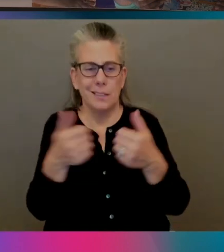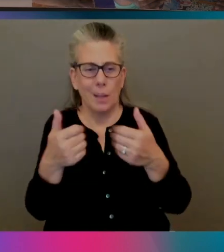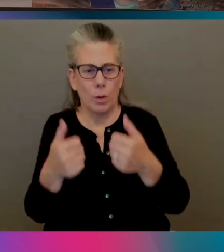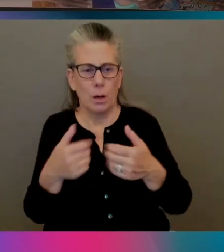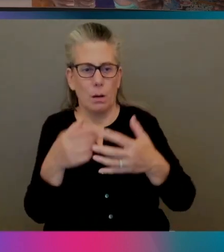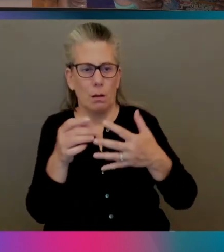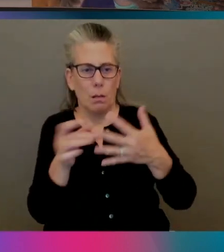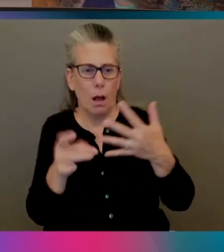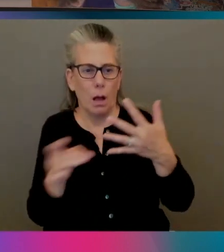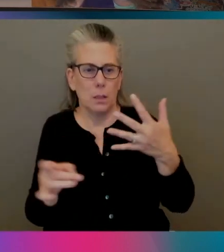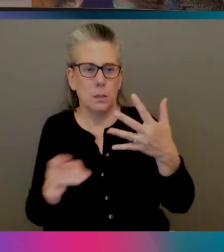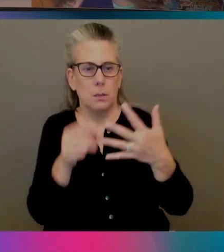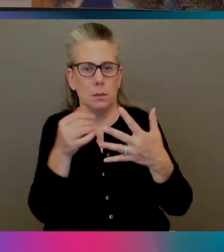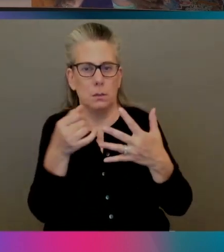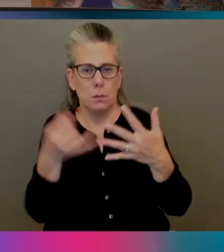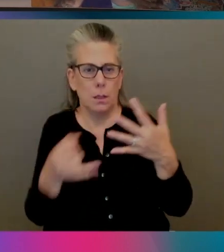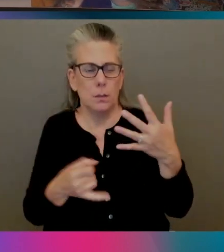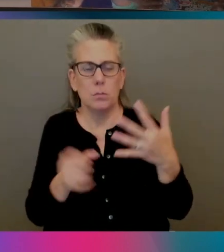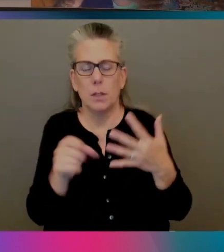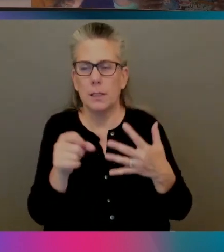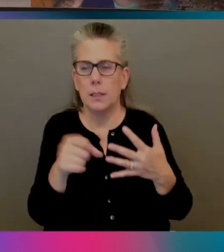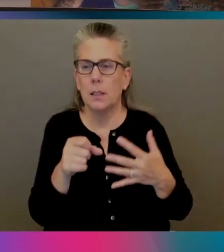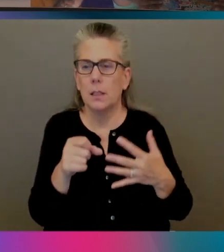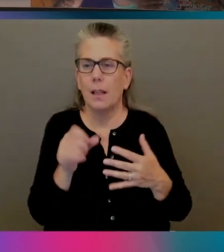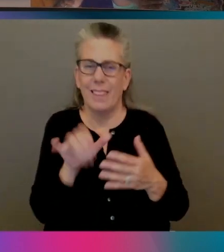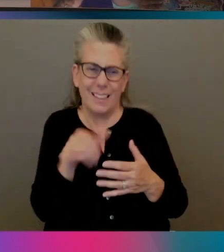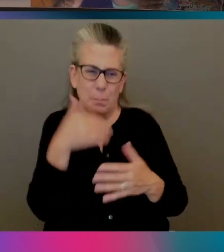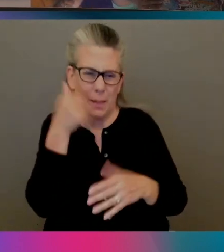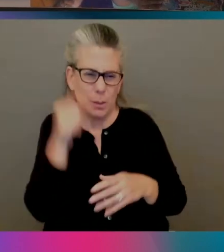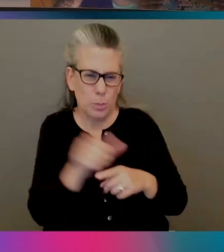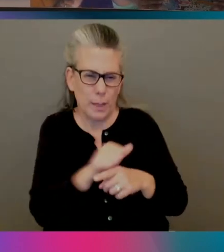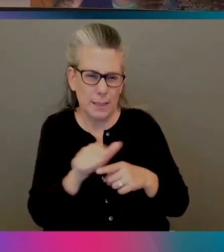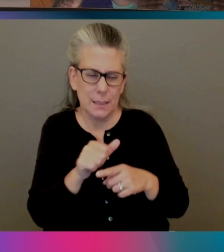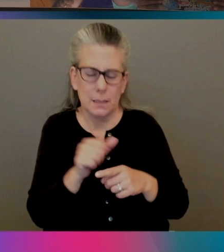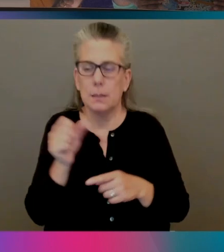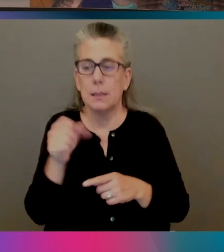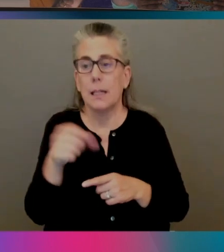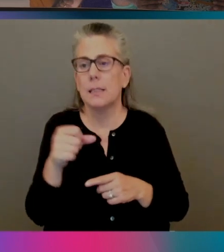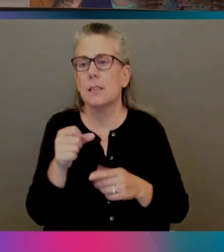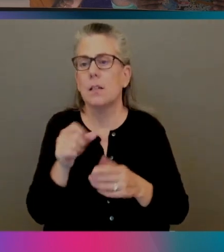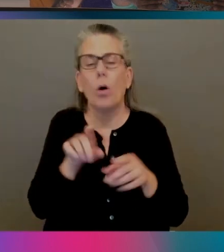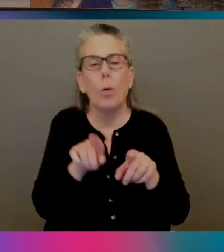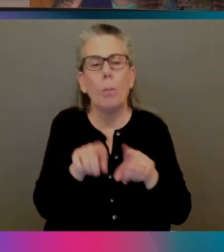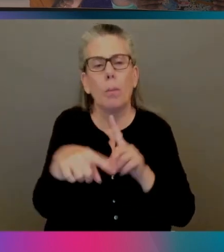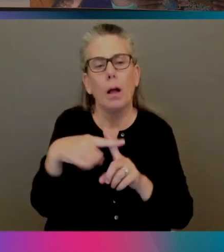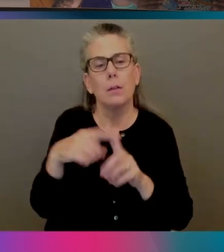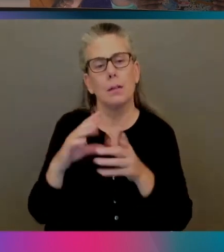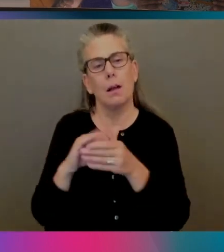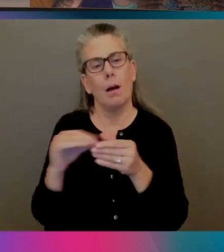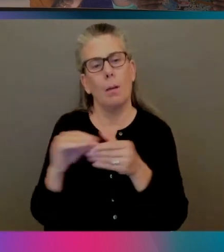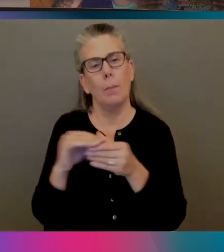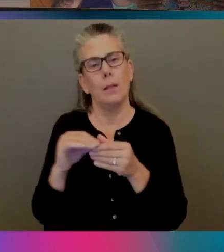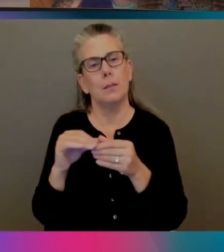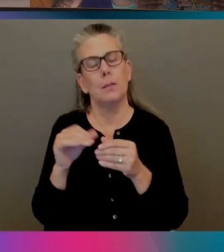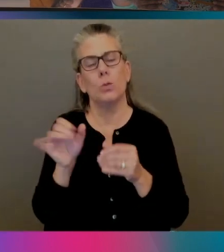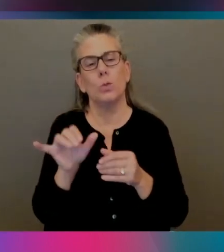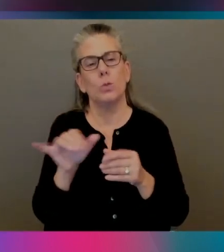Right, exactly. Yeah. And it's even throwing other comments in there. It's like It's open a exact- file for yeah. writing. Add a header. So I like the